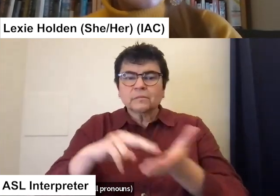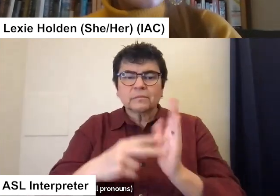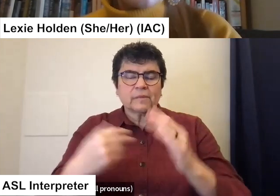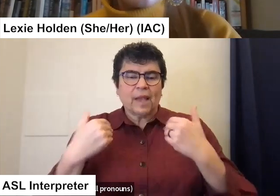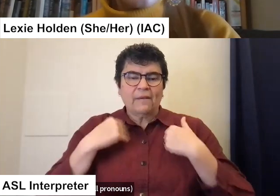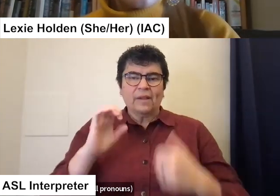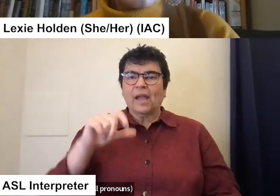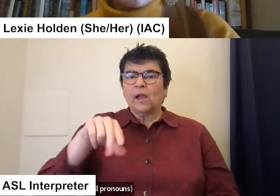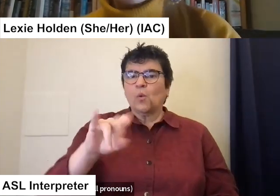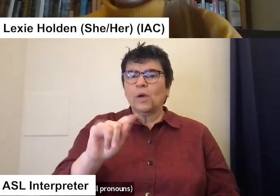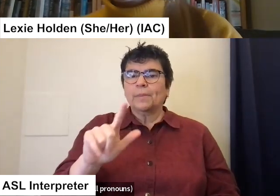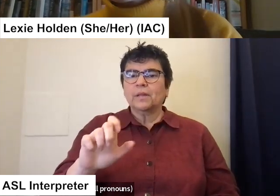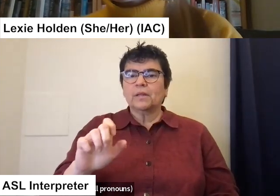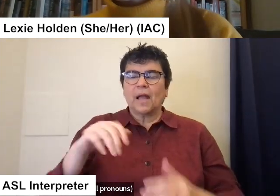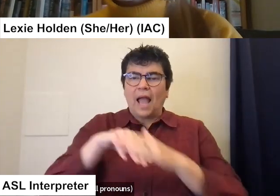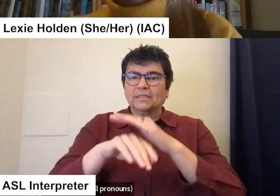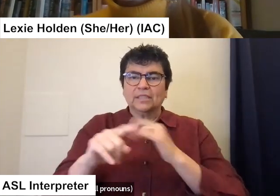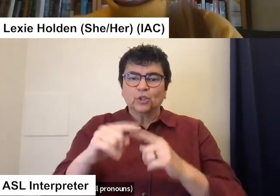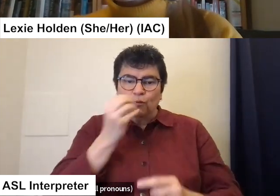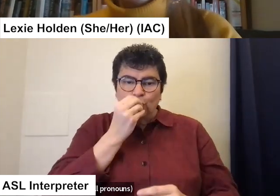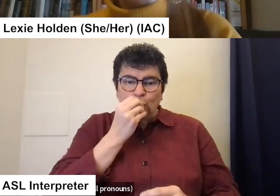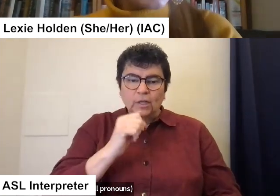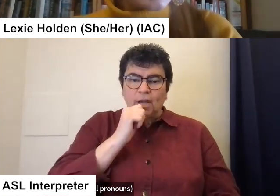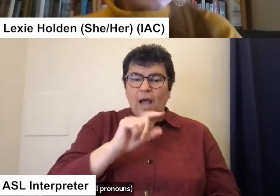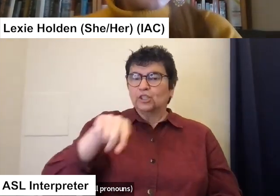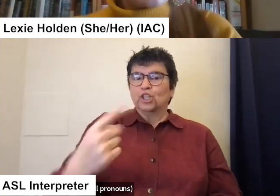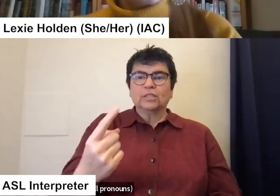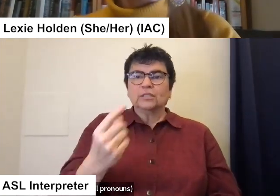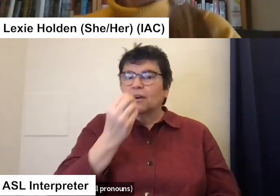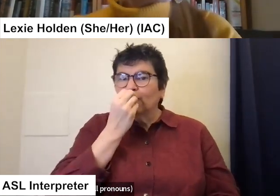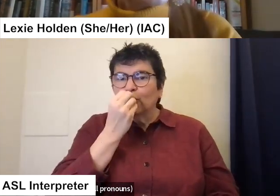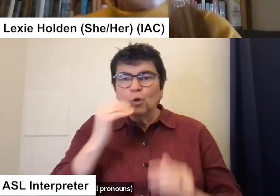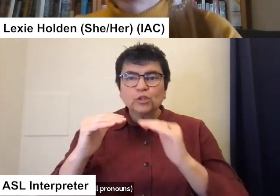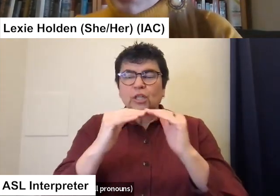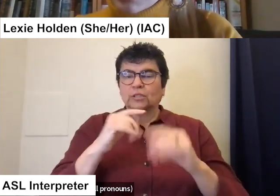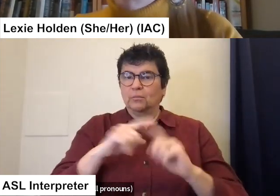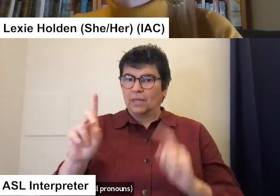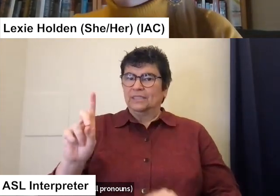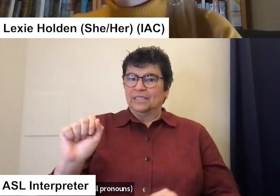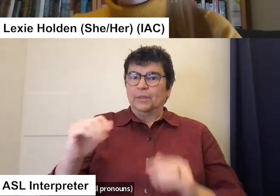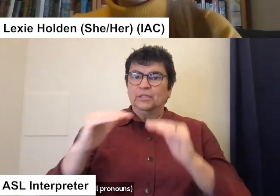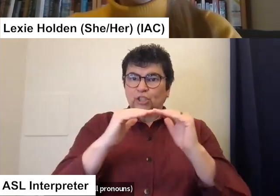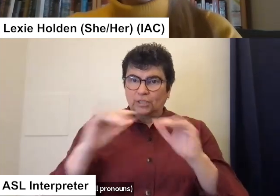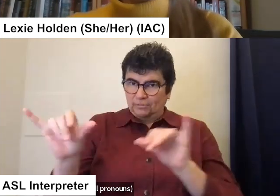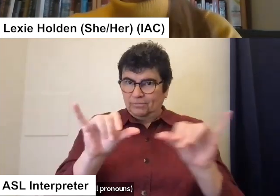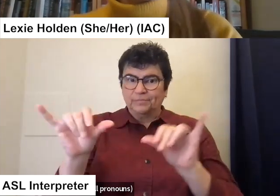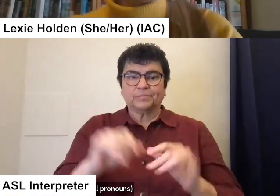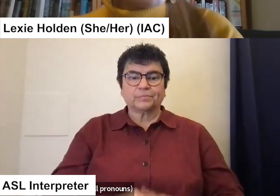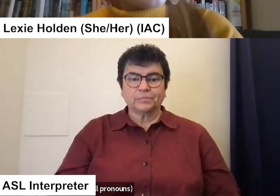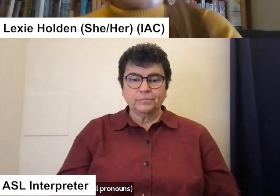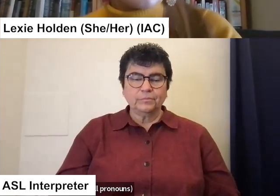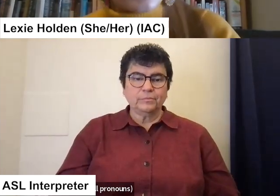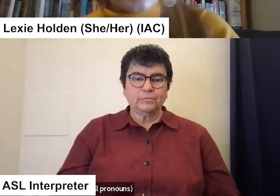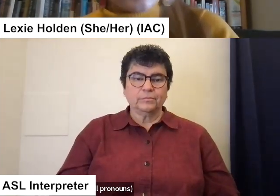equitable access to foods, and how that looks, you know, not just in the food justice space, but in the disability justice space as well. I've heard a